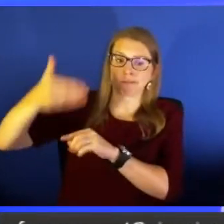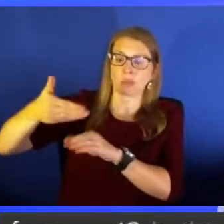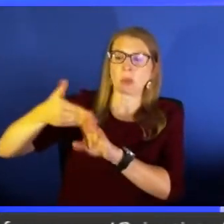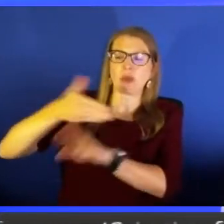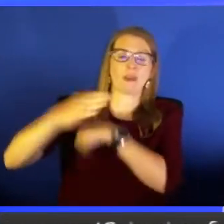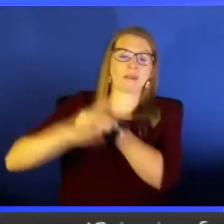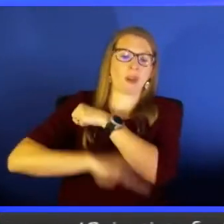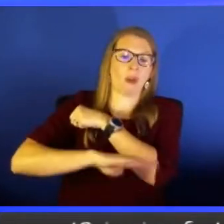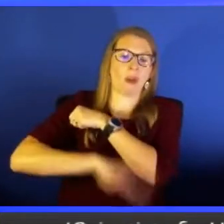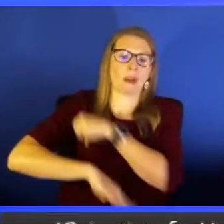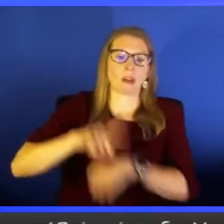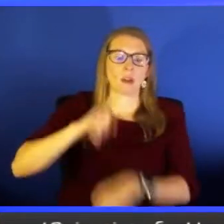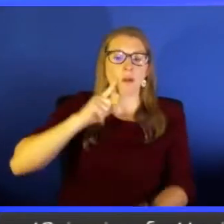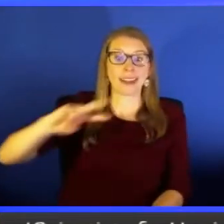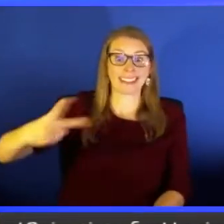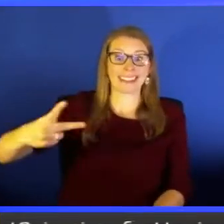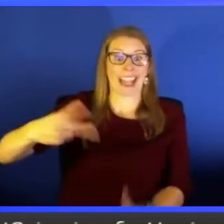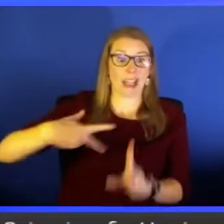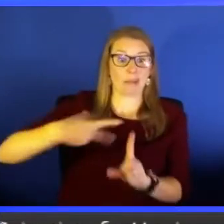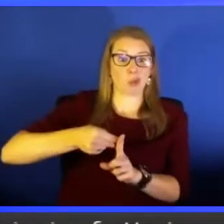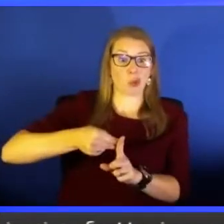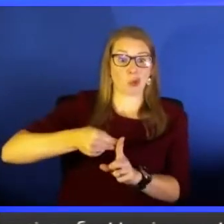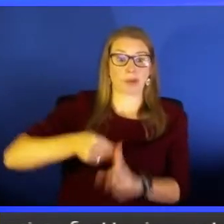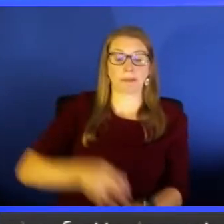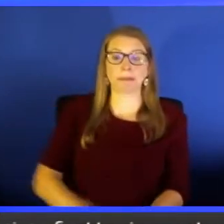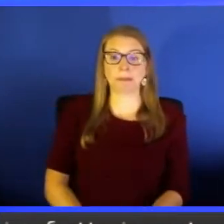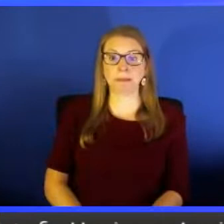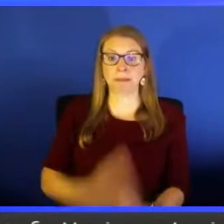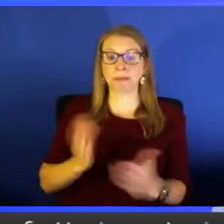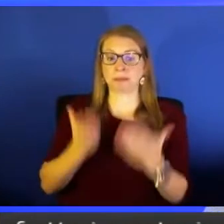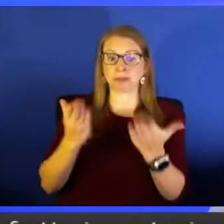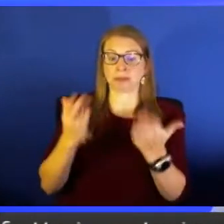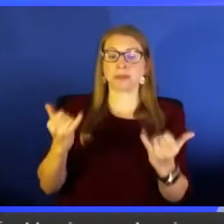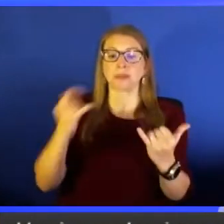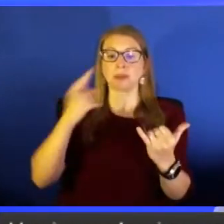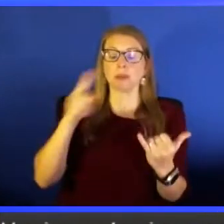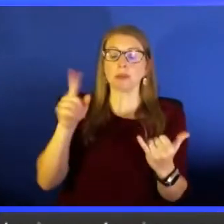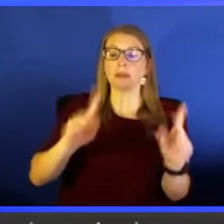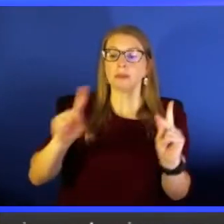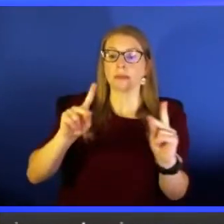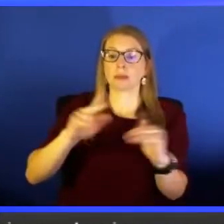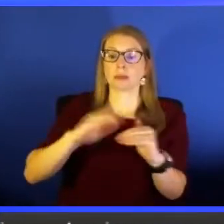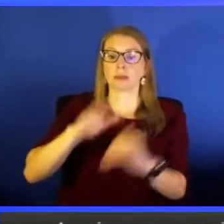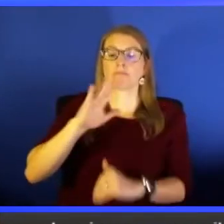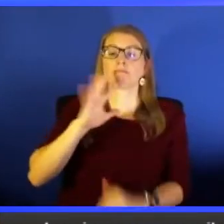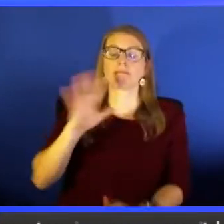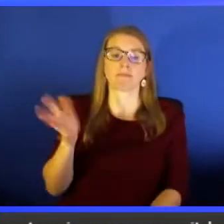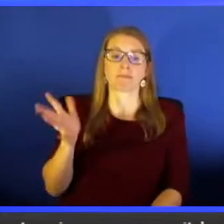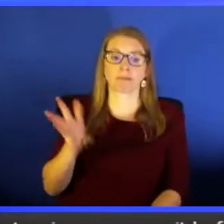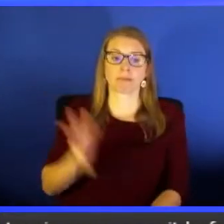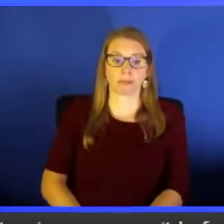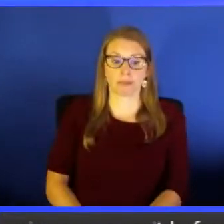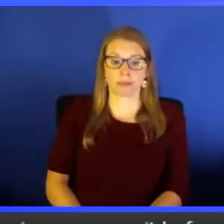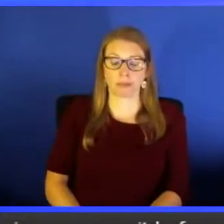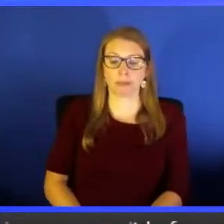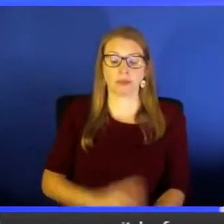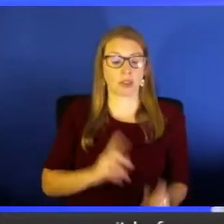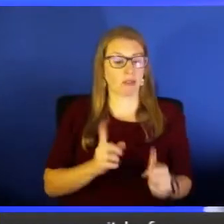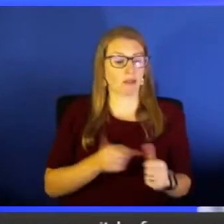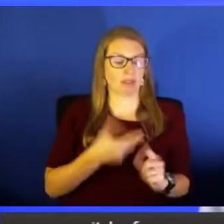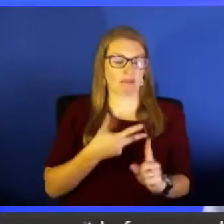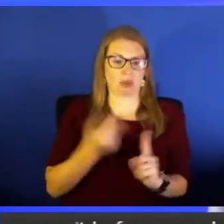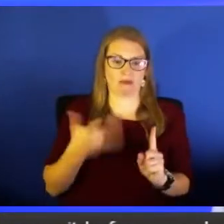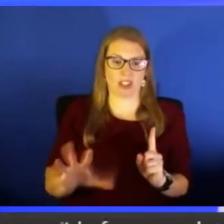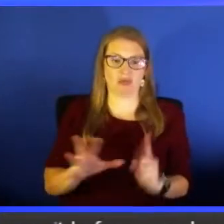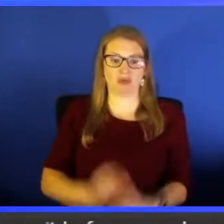a 2nd booster, that is recommended right now for those that are over 50 who have gotten that 1st booster. So really, if we're